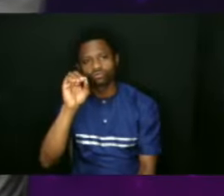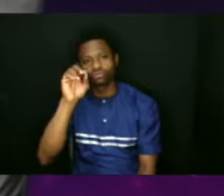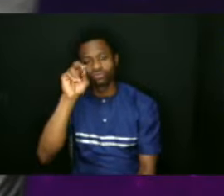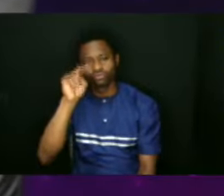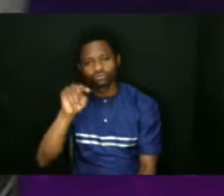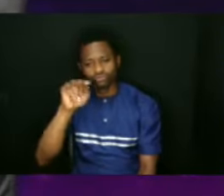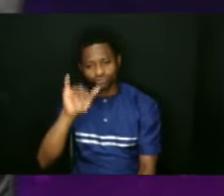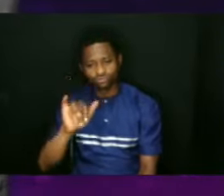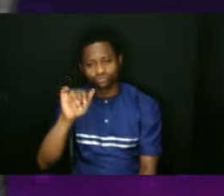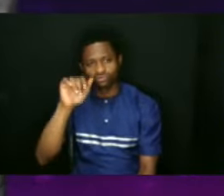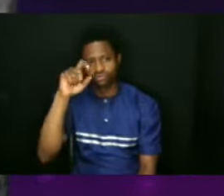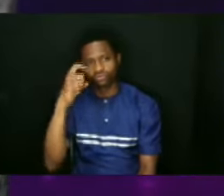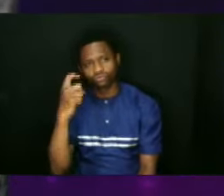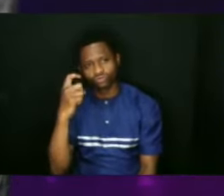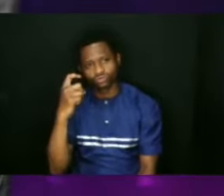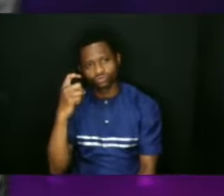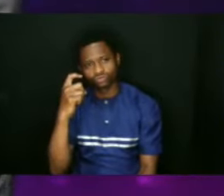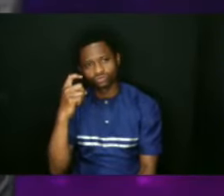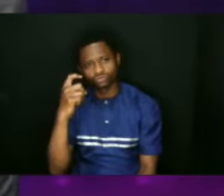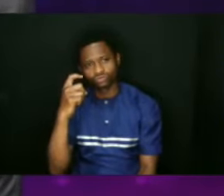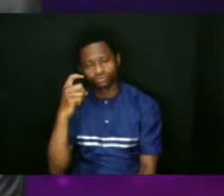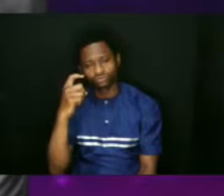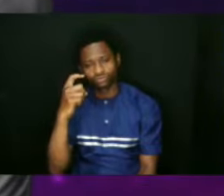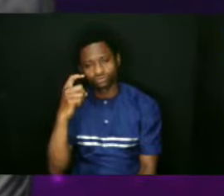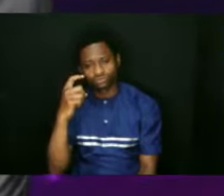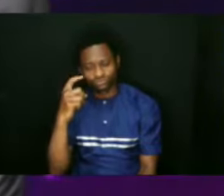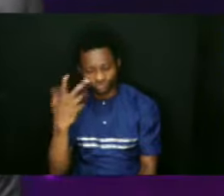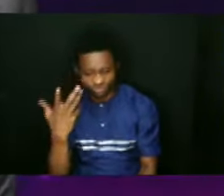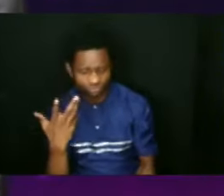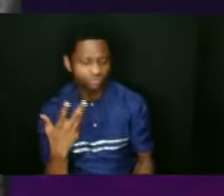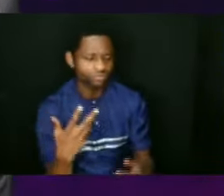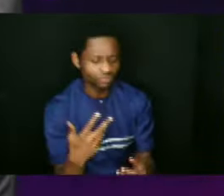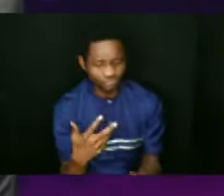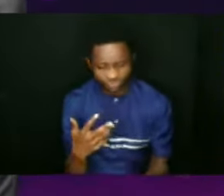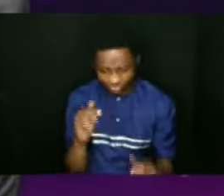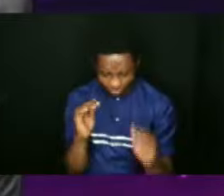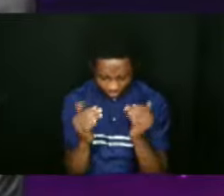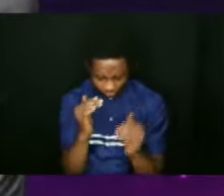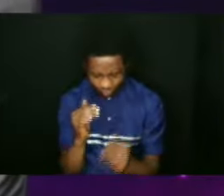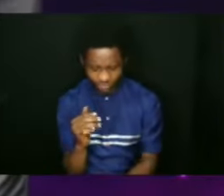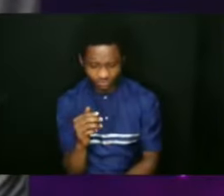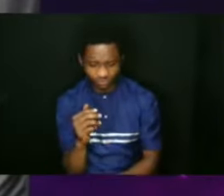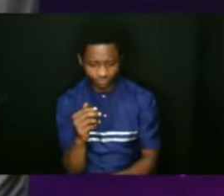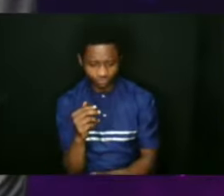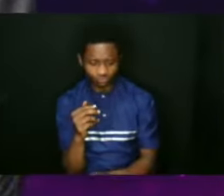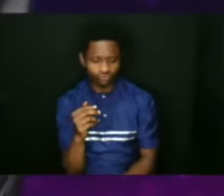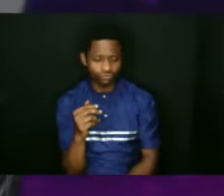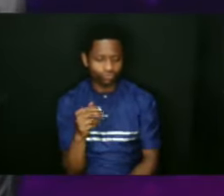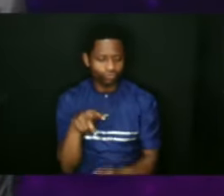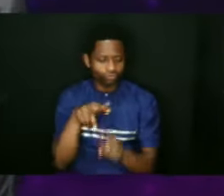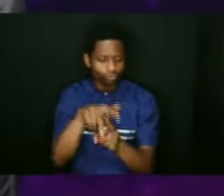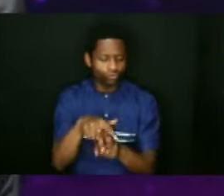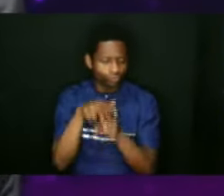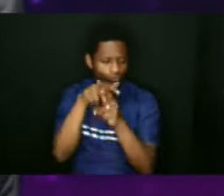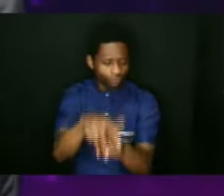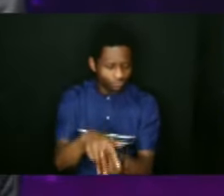Onyx represents hoof. Hoof is the feet of a horse. We know. Now